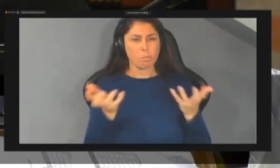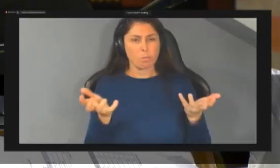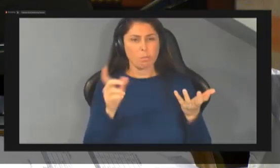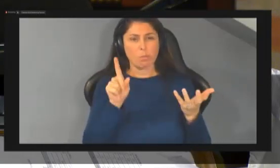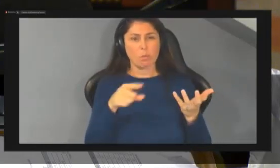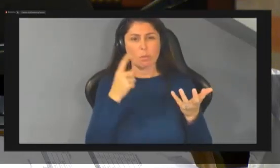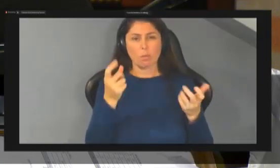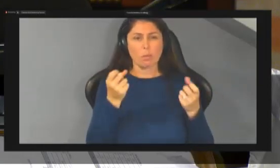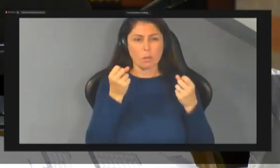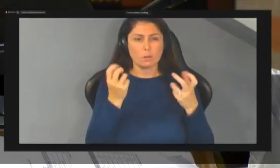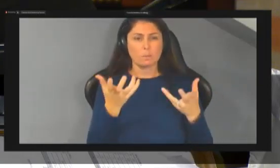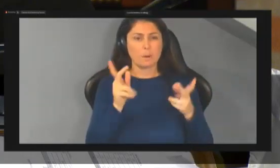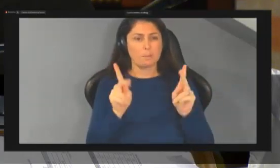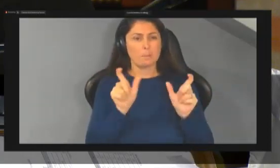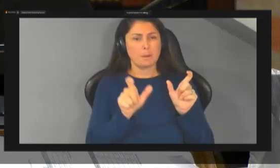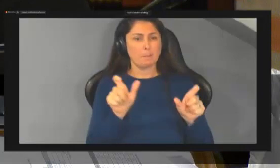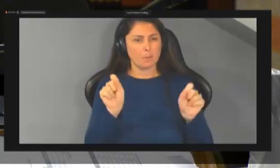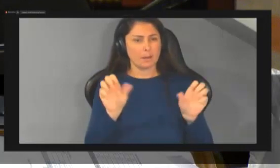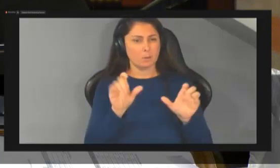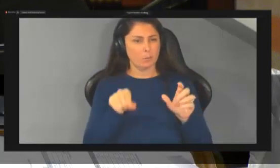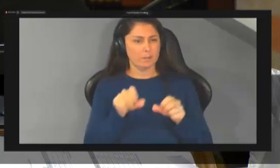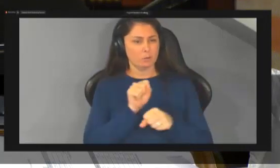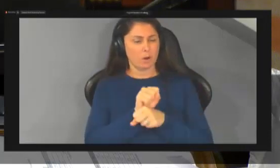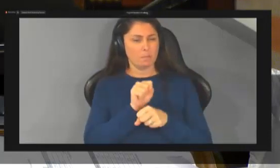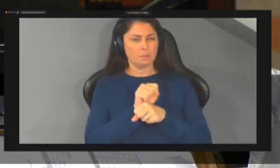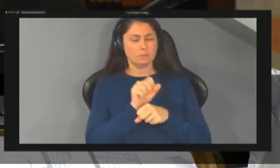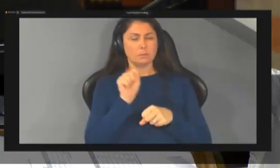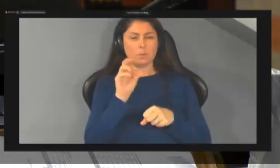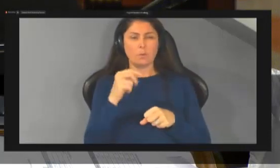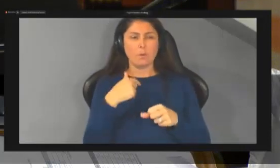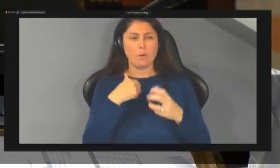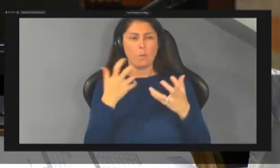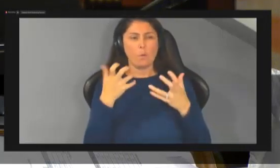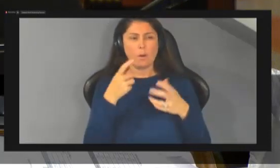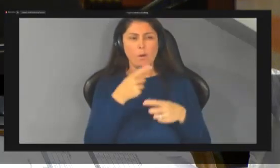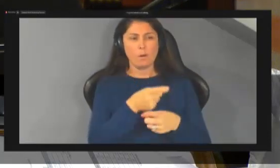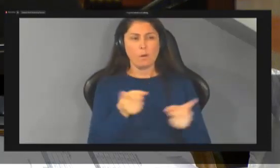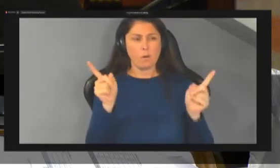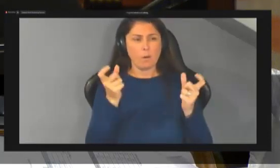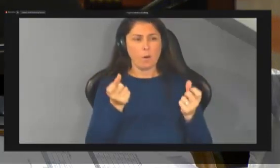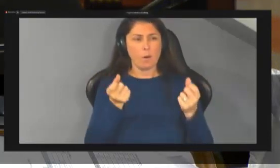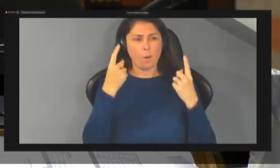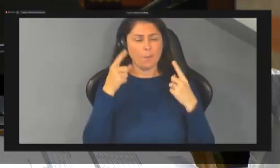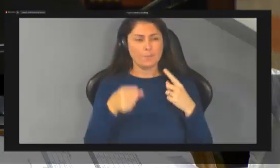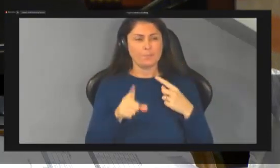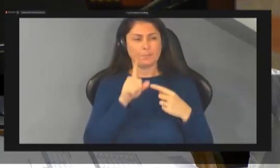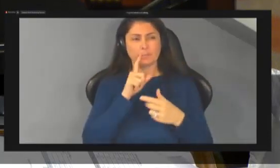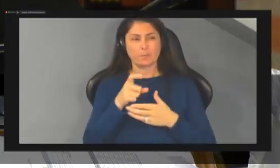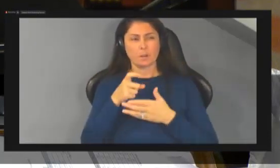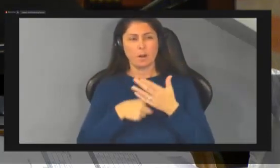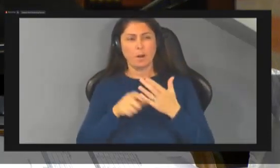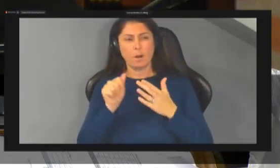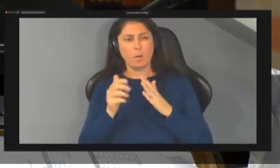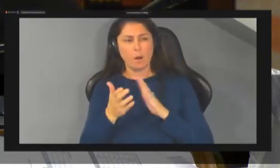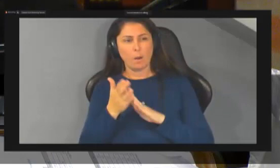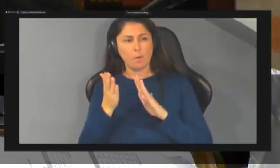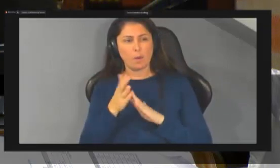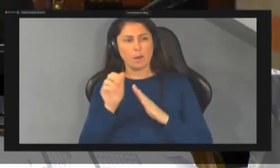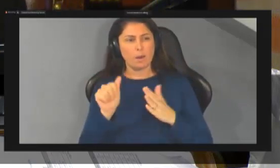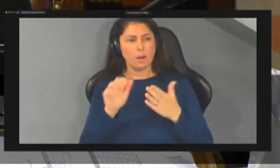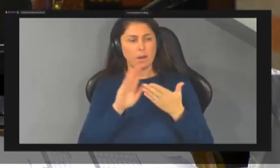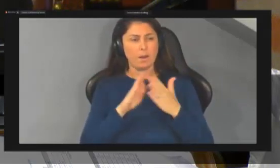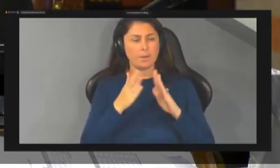many people that can do some of these jobs. And so I just want people to understand, this is the cost of operating a city that is